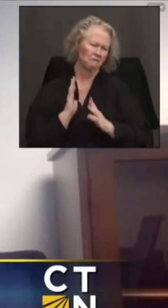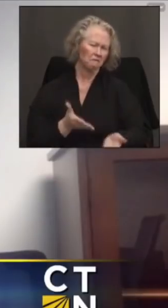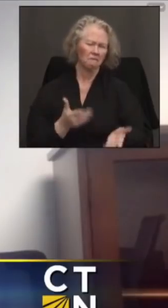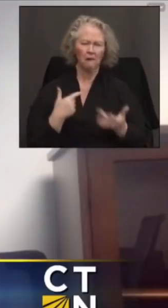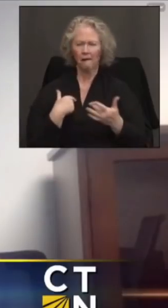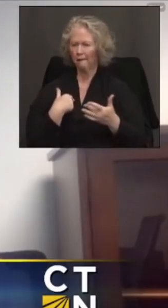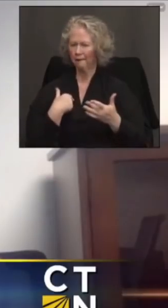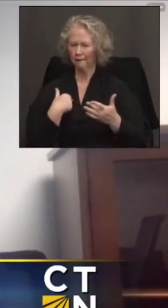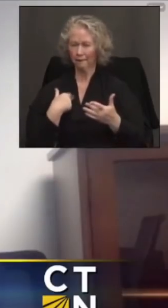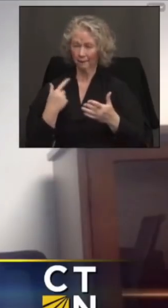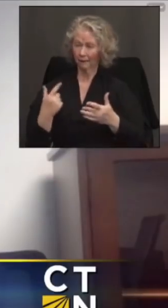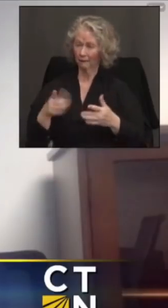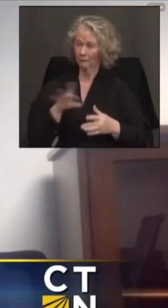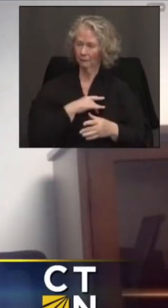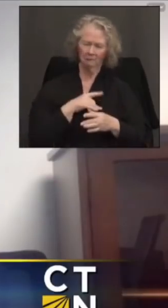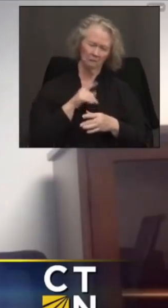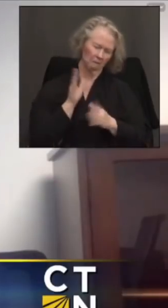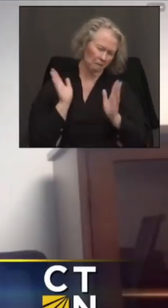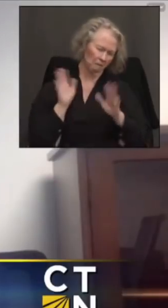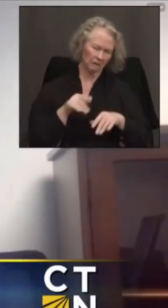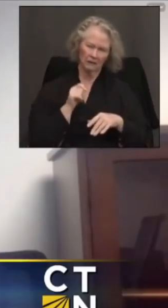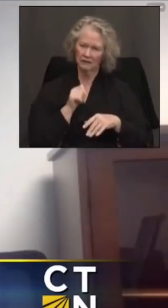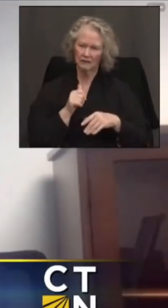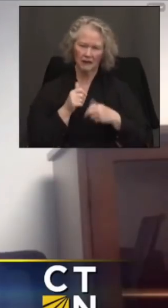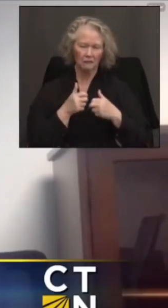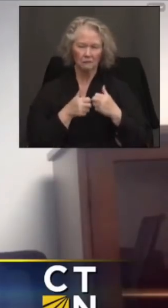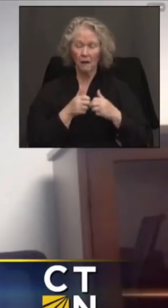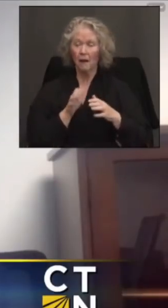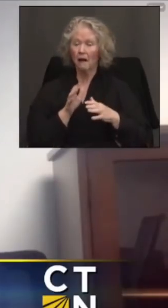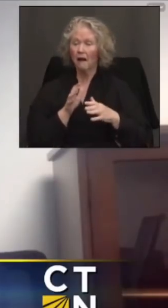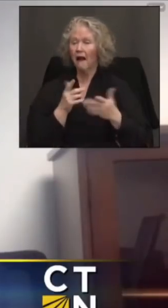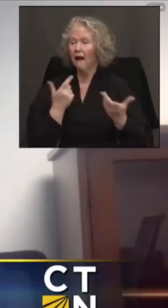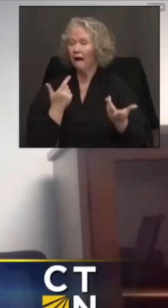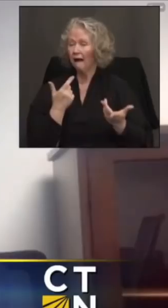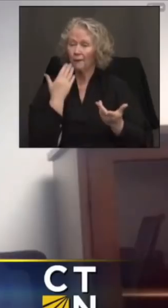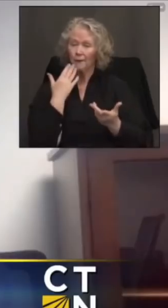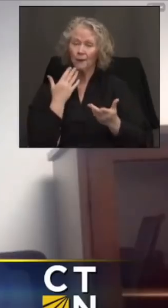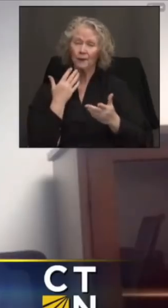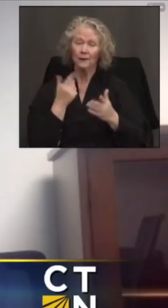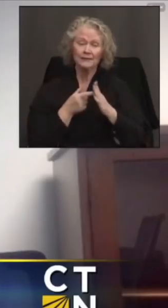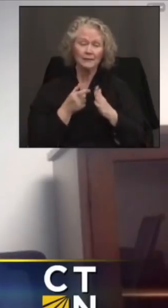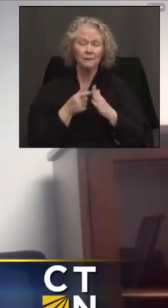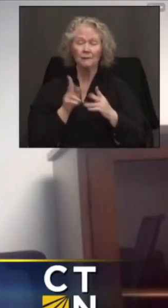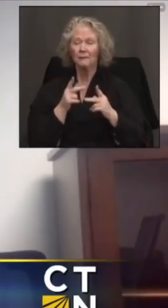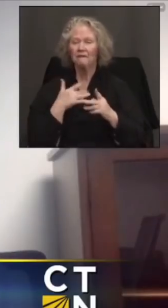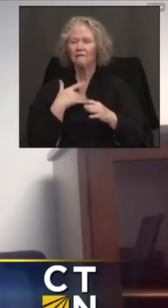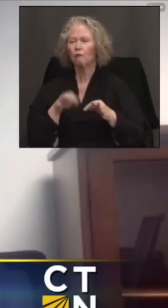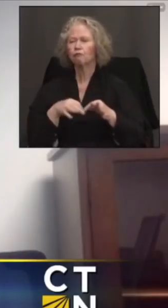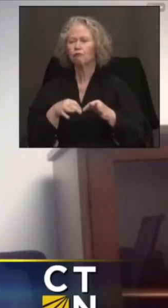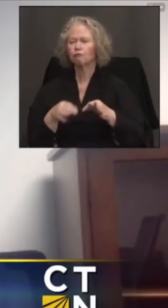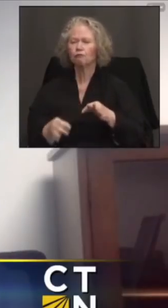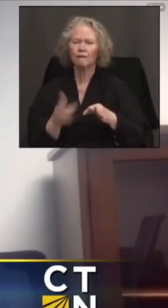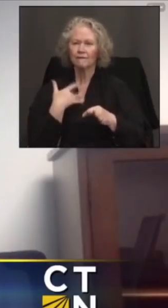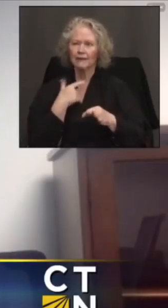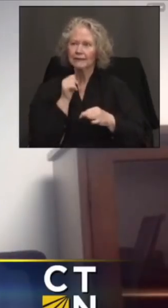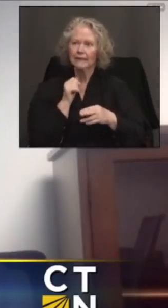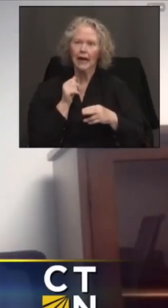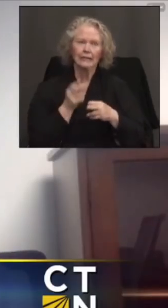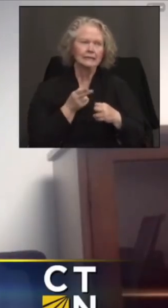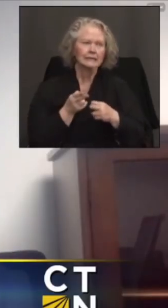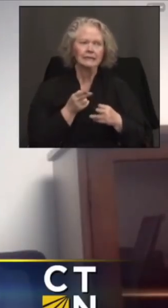COVID-19. And we know that sometimes students procrastinate. I can be guilty of that. They might not feel an urgency in terms of getting their